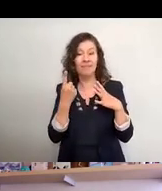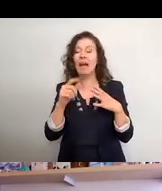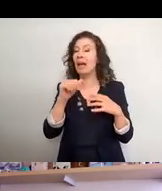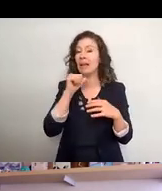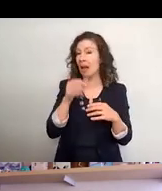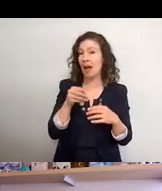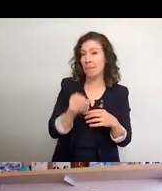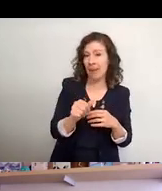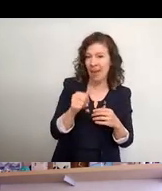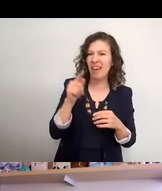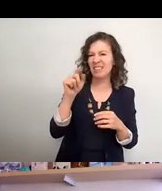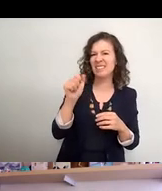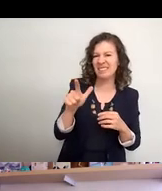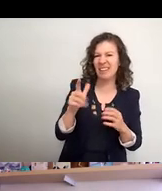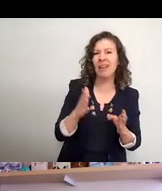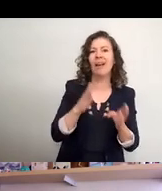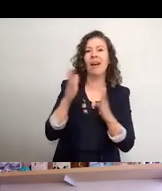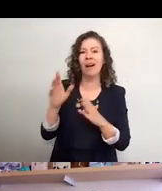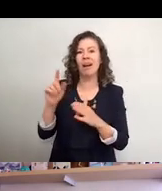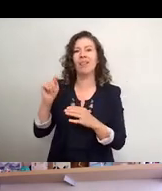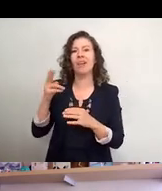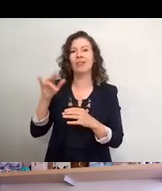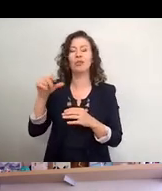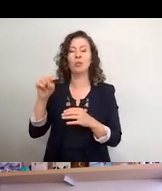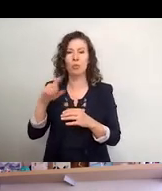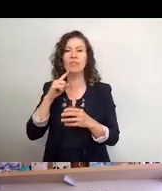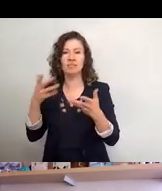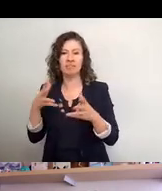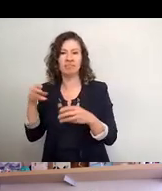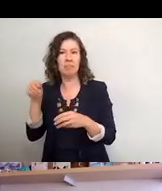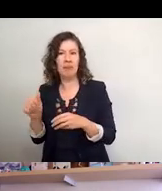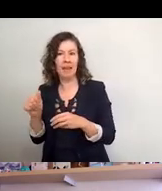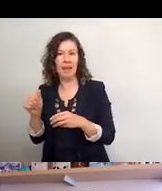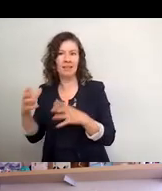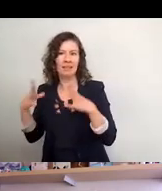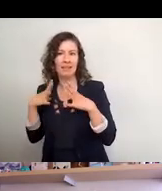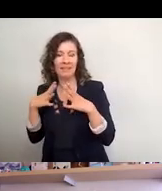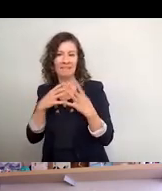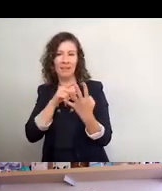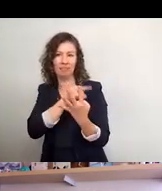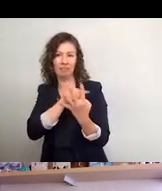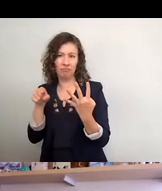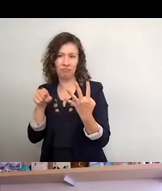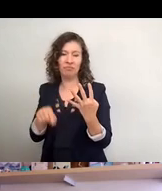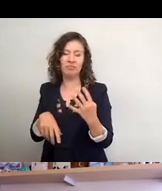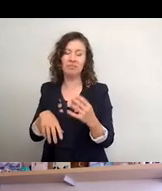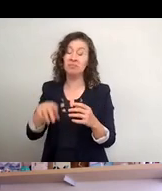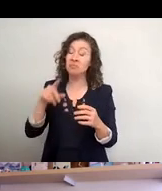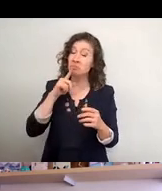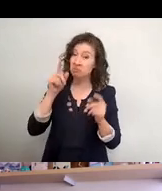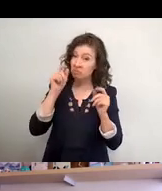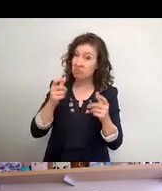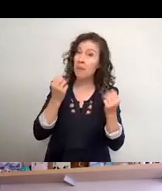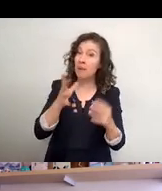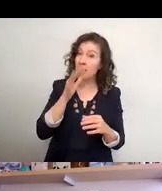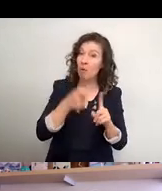then in turquoise is the paid leave group. And it was actually kind of surprising because there were many mothers from lower income